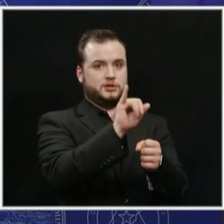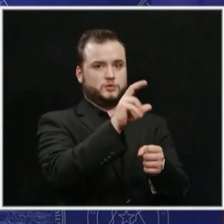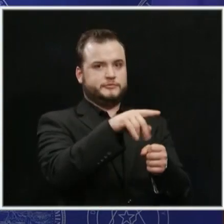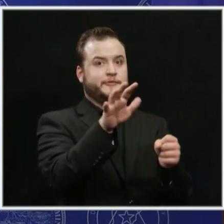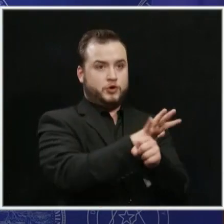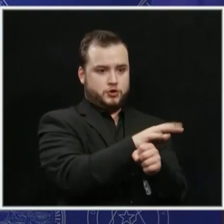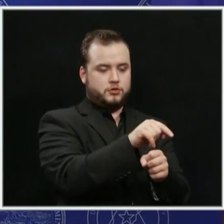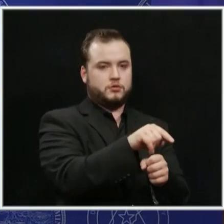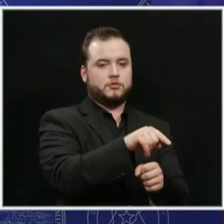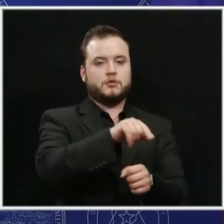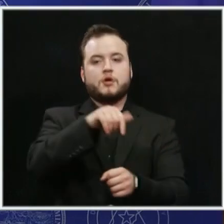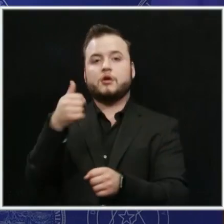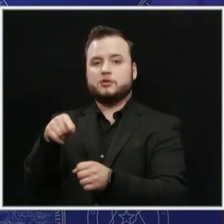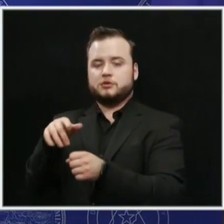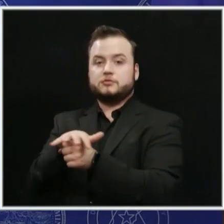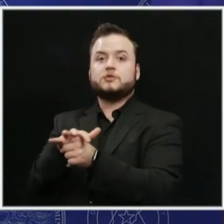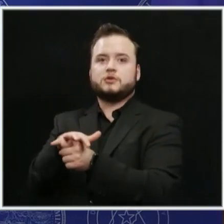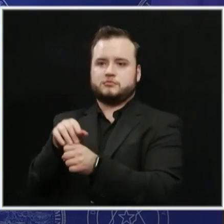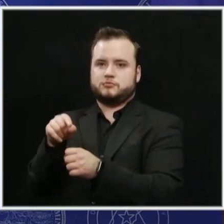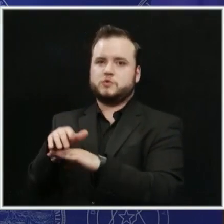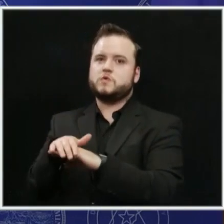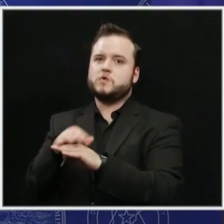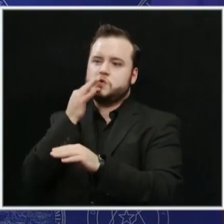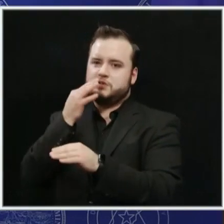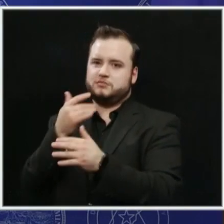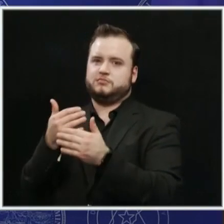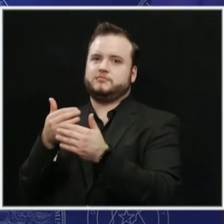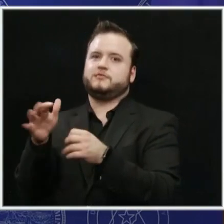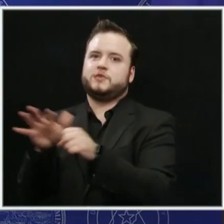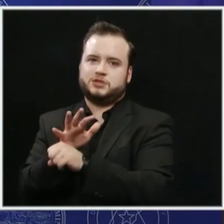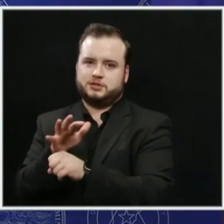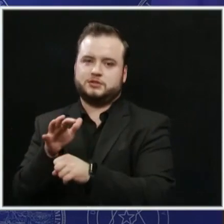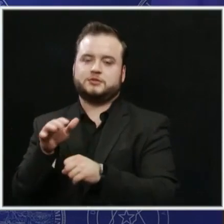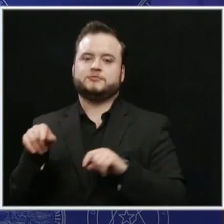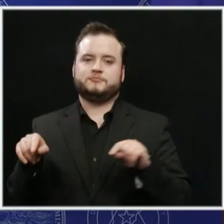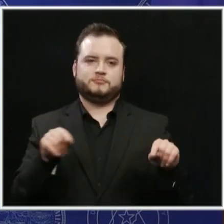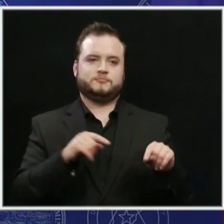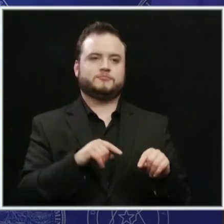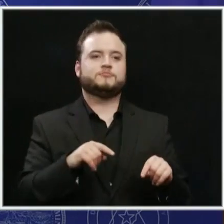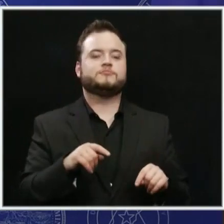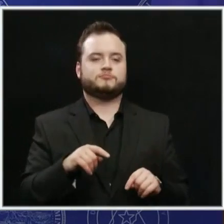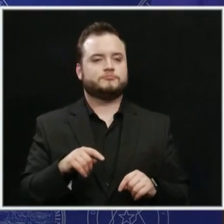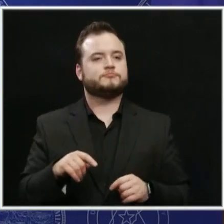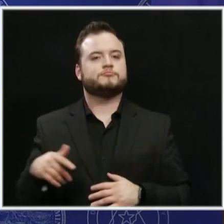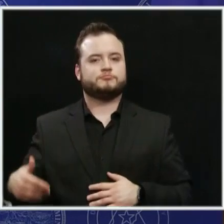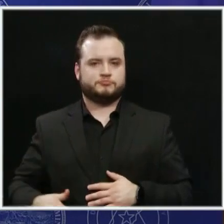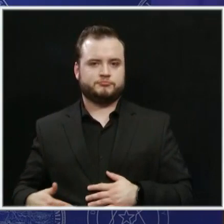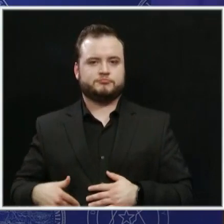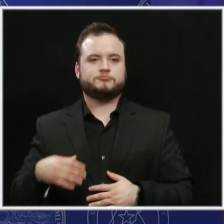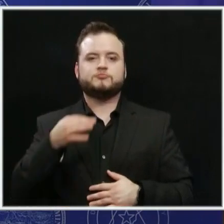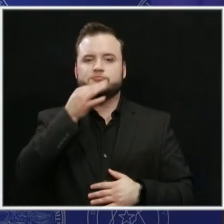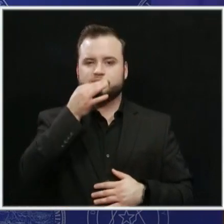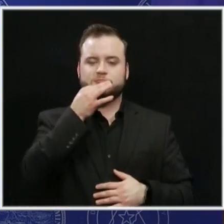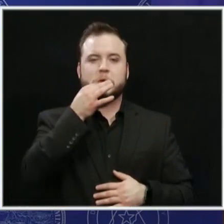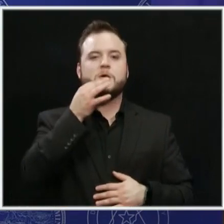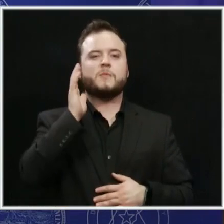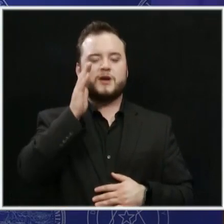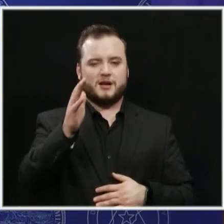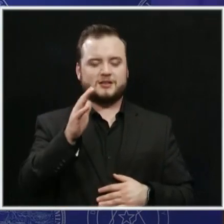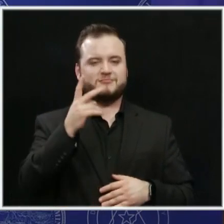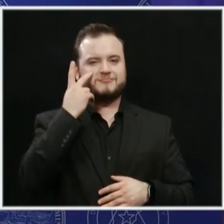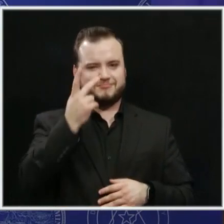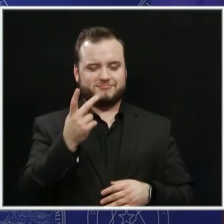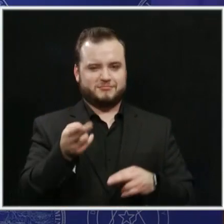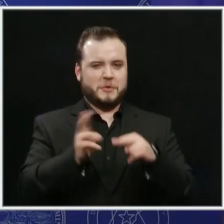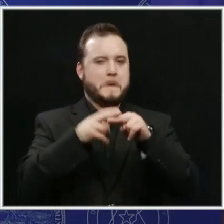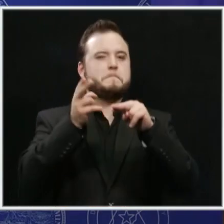people. And I really have this gut feeling that it's going to all of a sudden start to snowball. Part of it is we are worrying